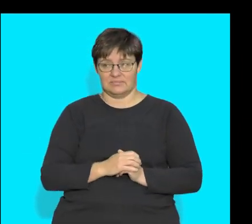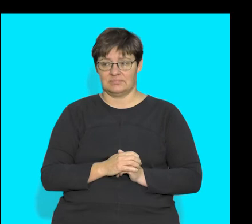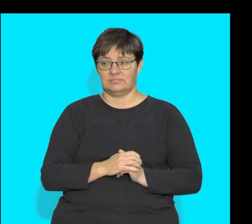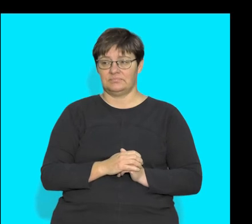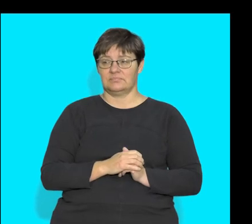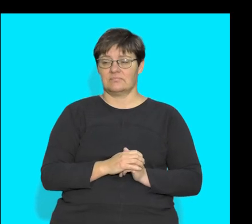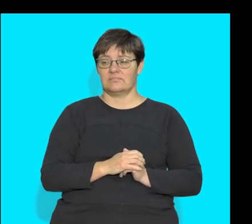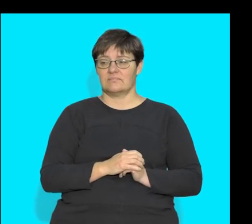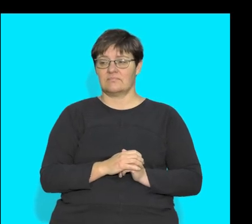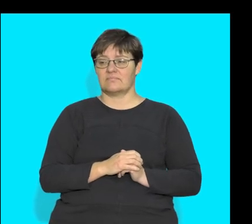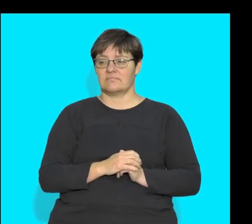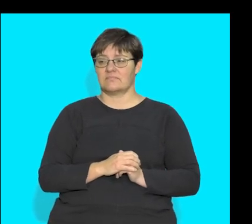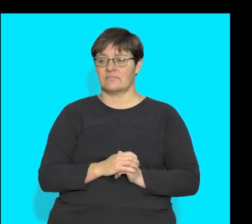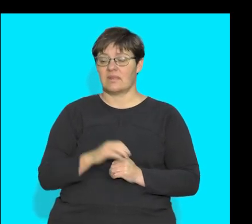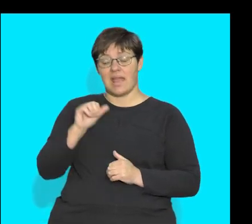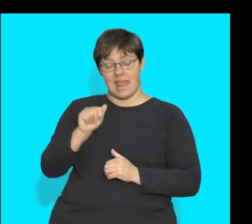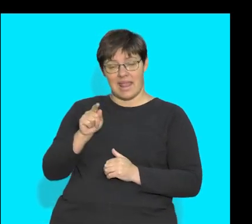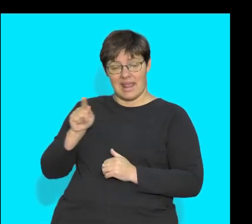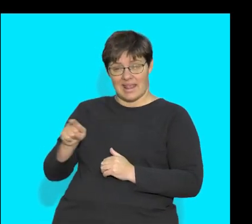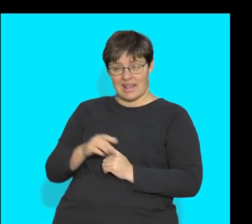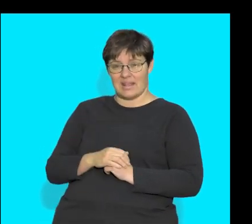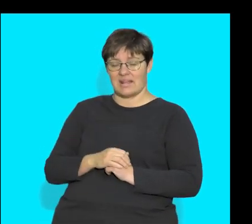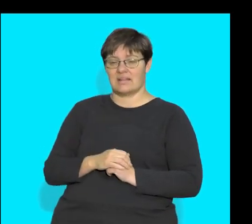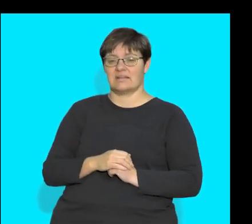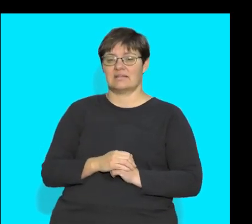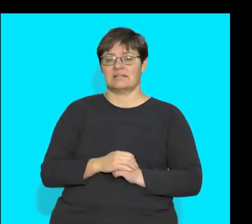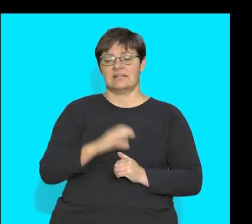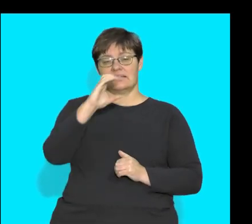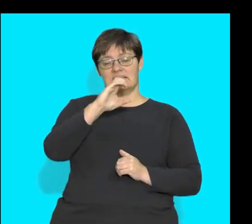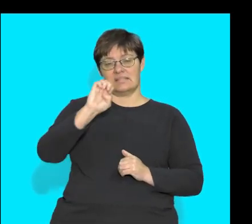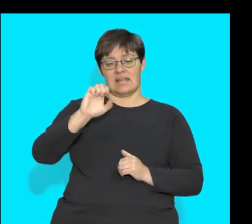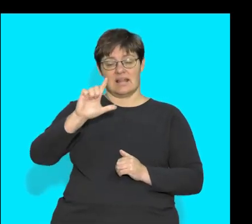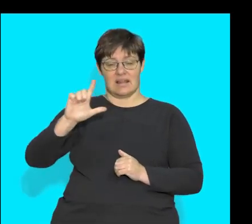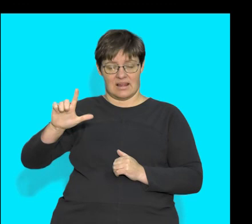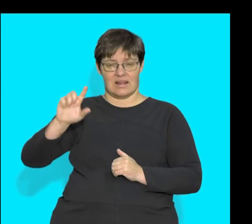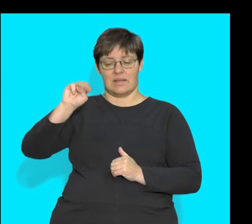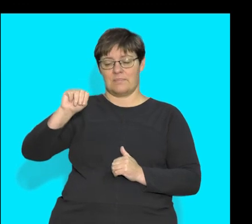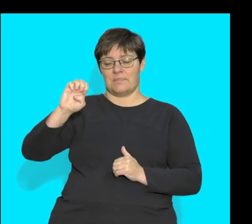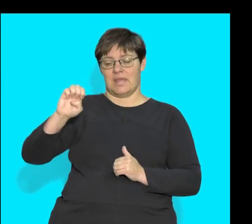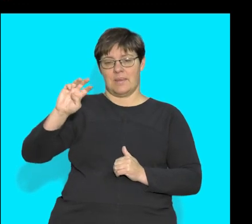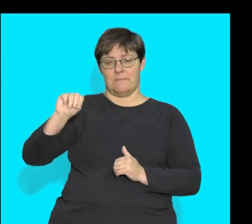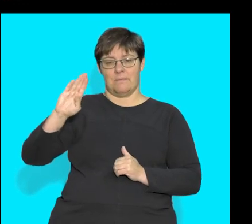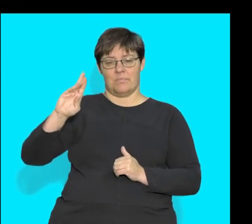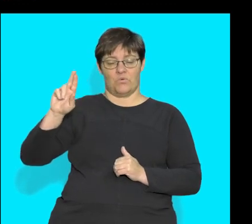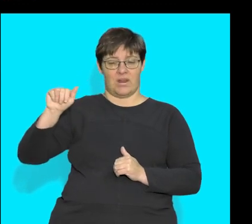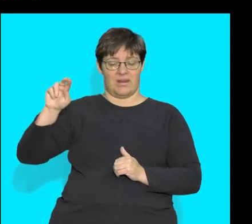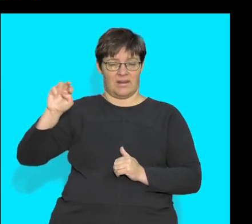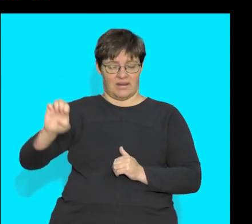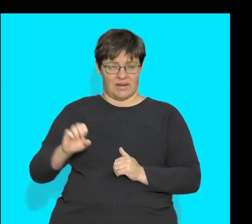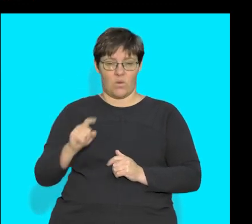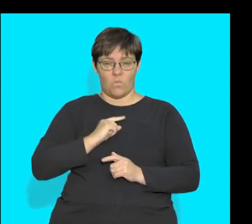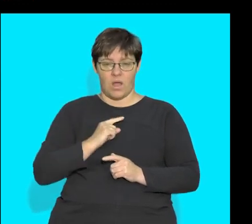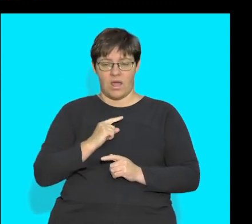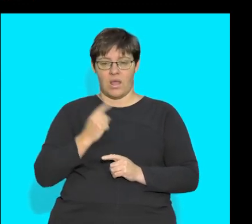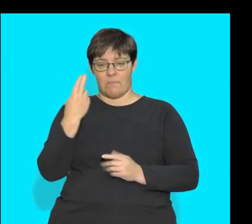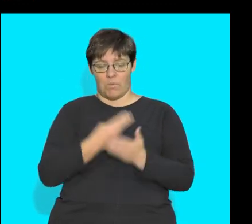and C. So number A is going to be my cell membrane, because